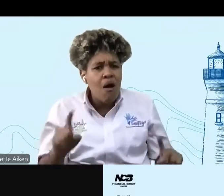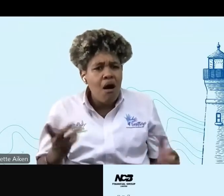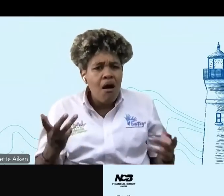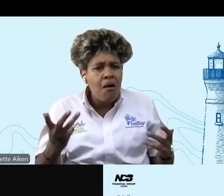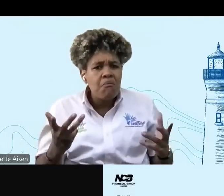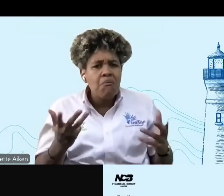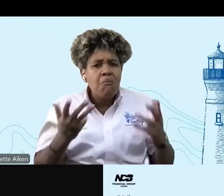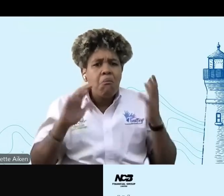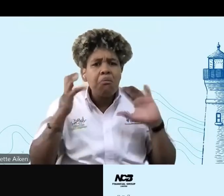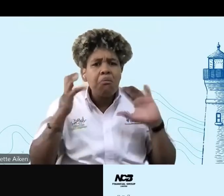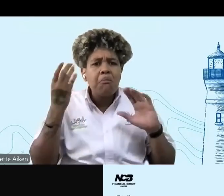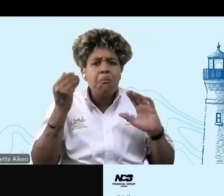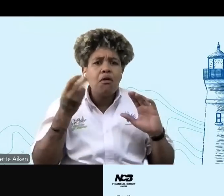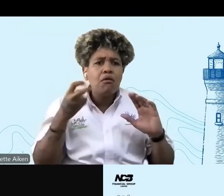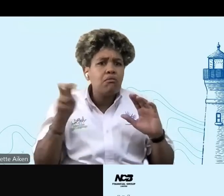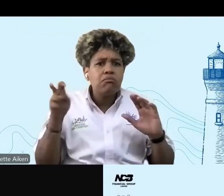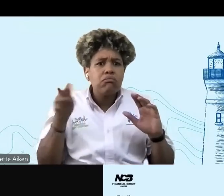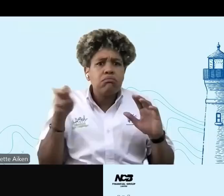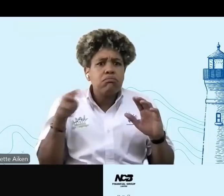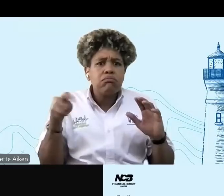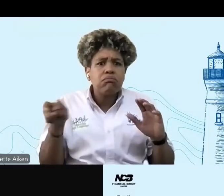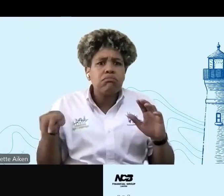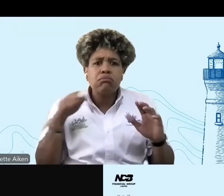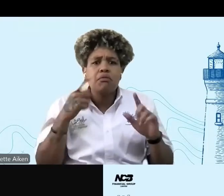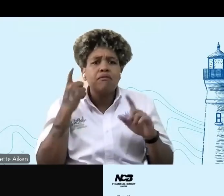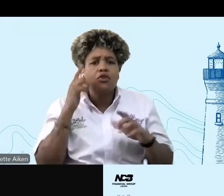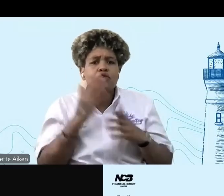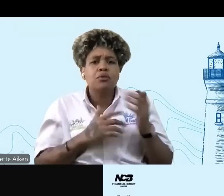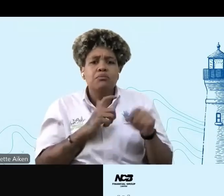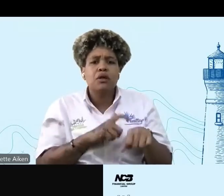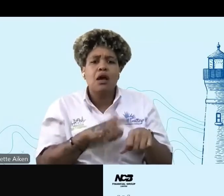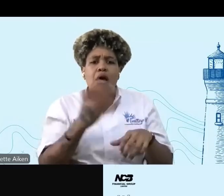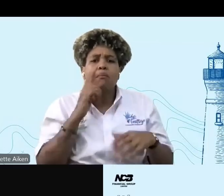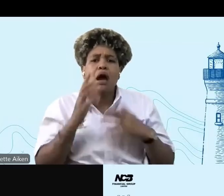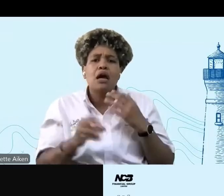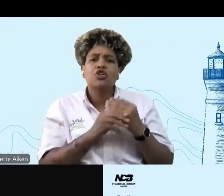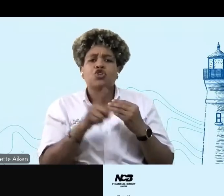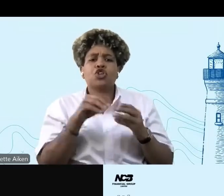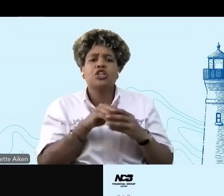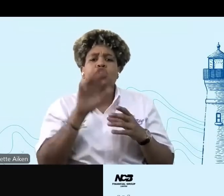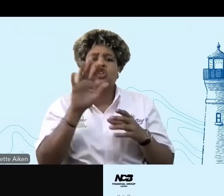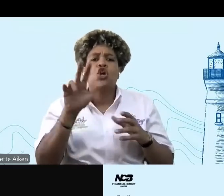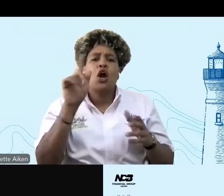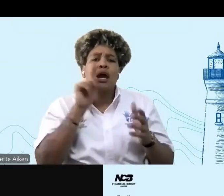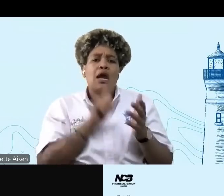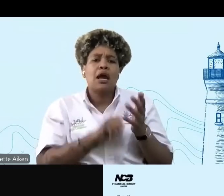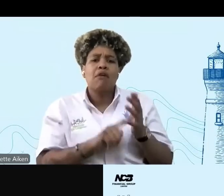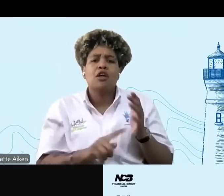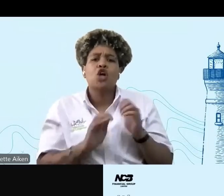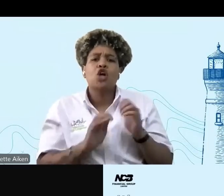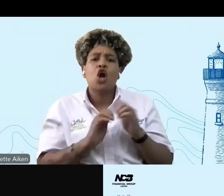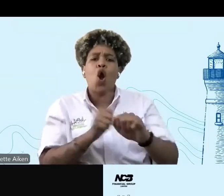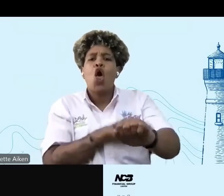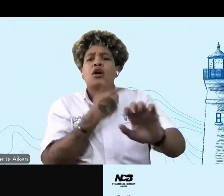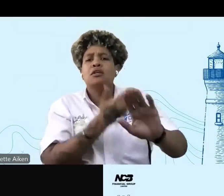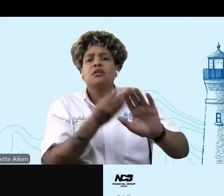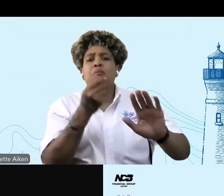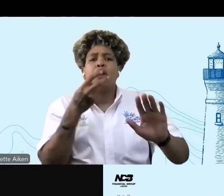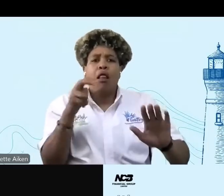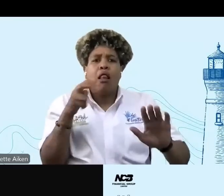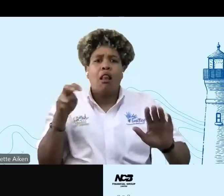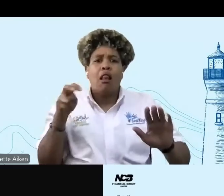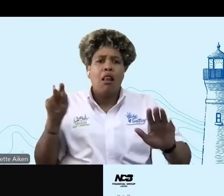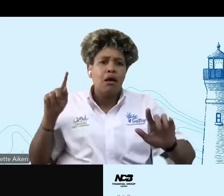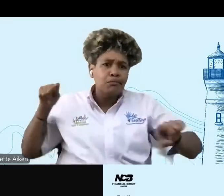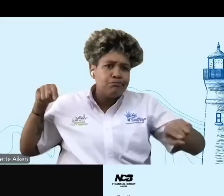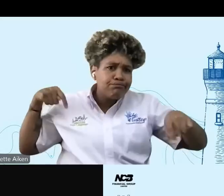to those massive reversals that were being observed for some time? Also, in your investigations, how long has this reversal issue been